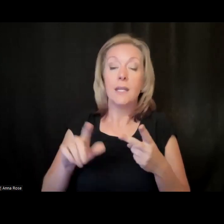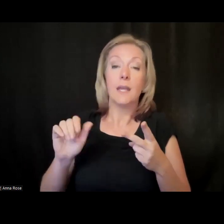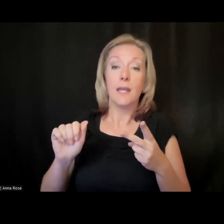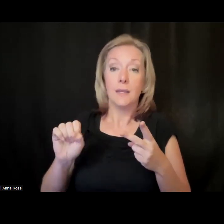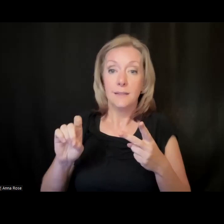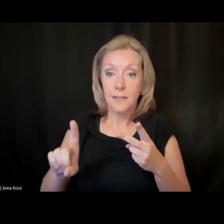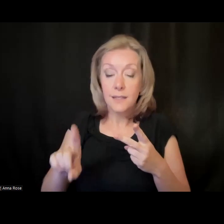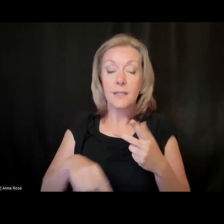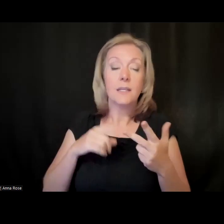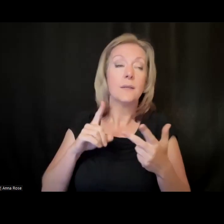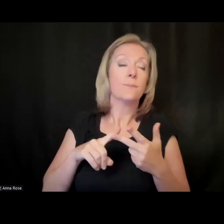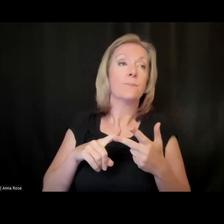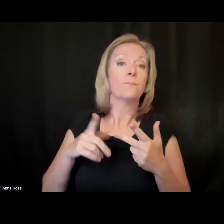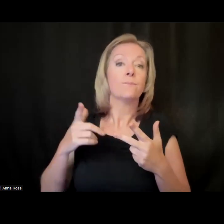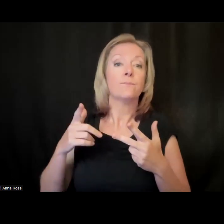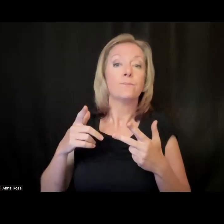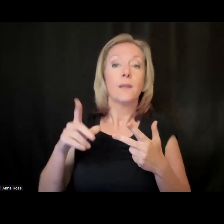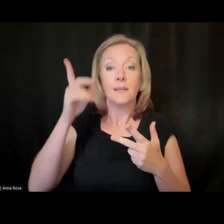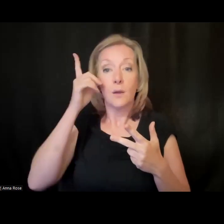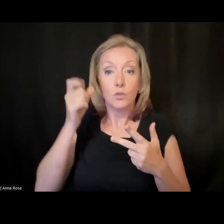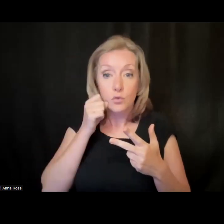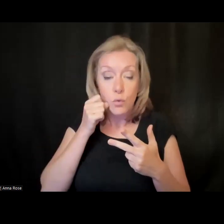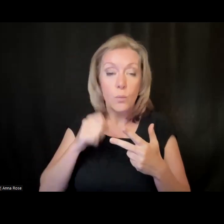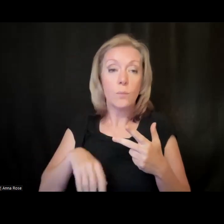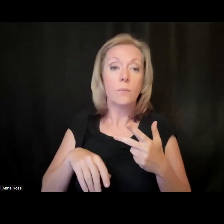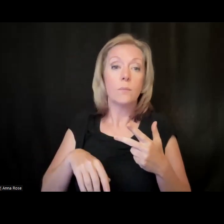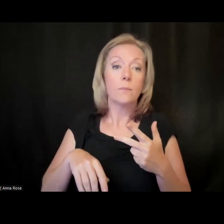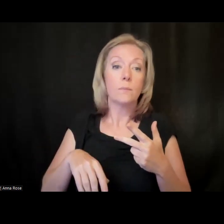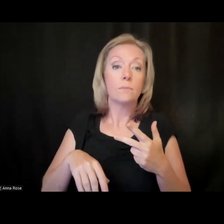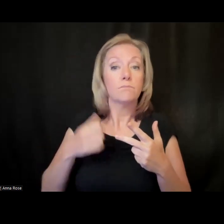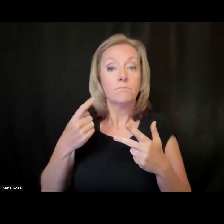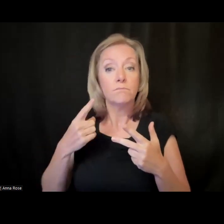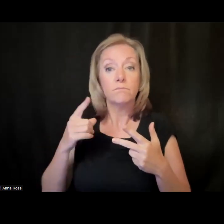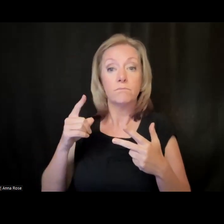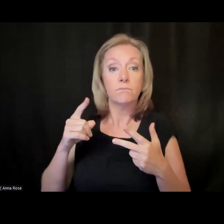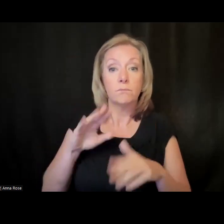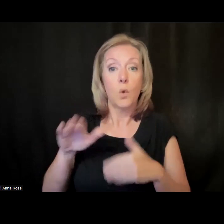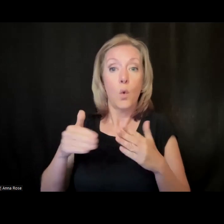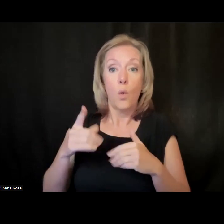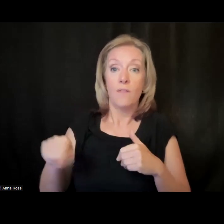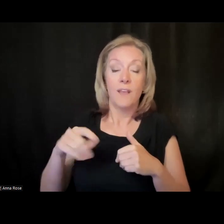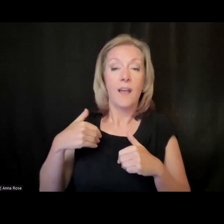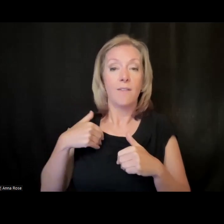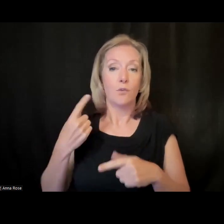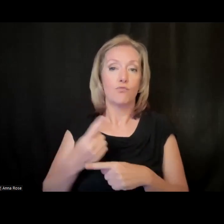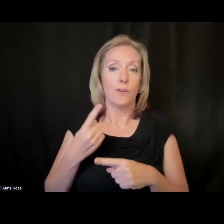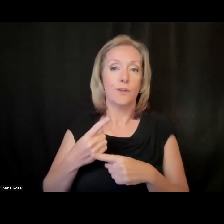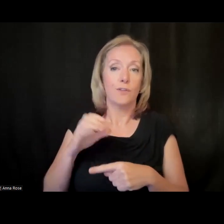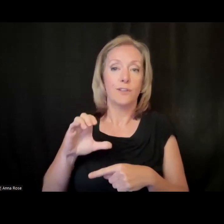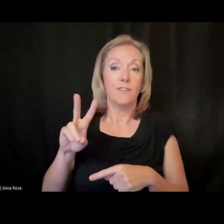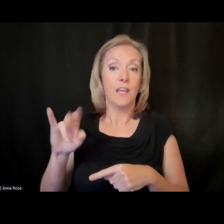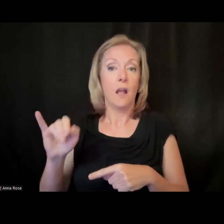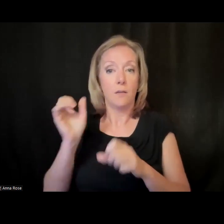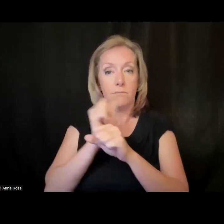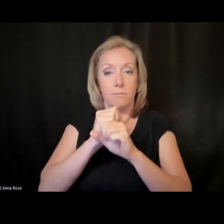ASD, populations of kids with Down syndrome. Now, not all these kids have the classic cortical visual impairment that many of us have